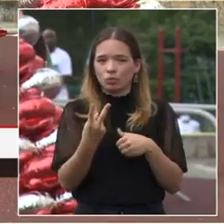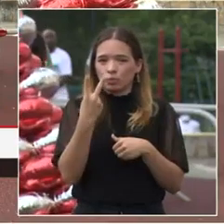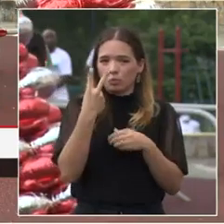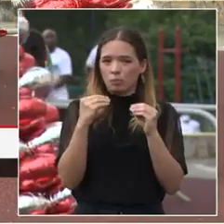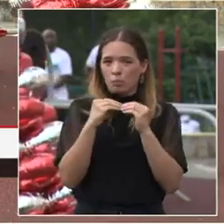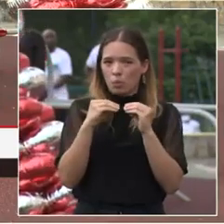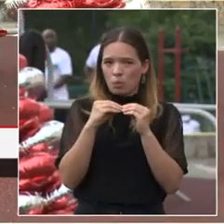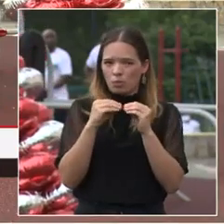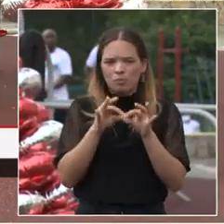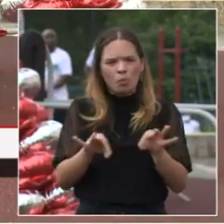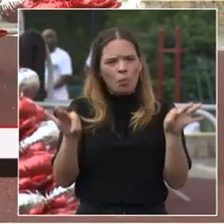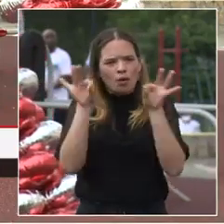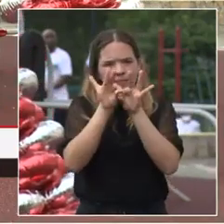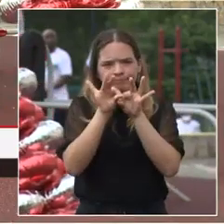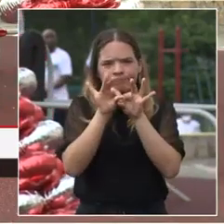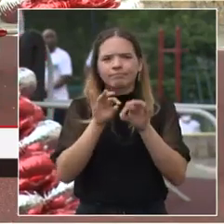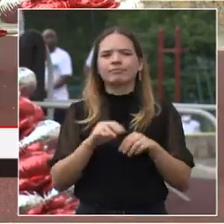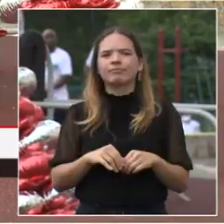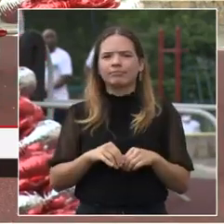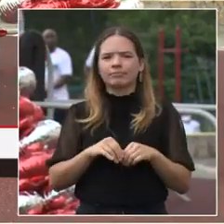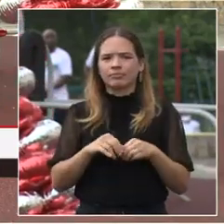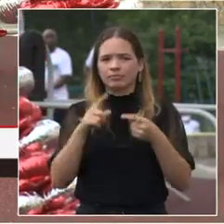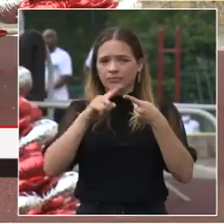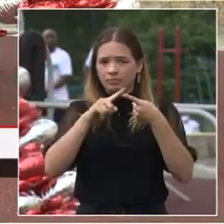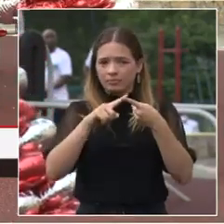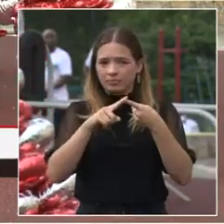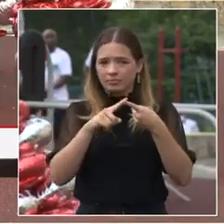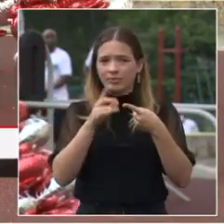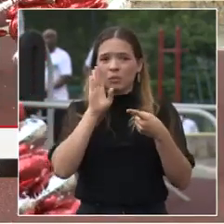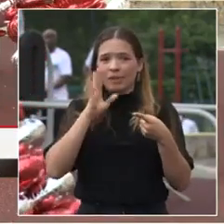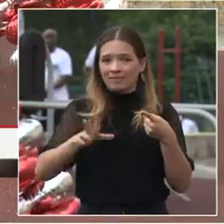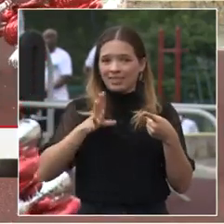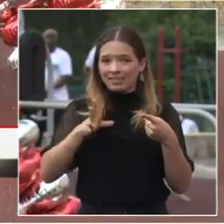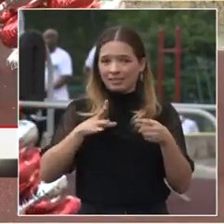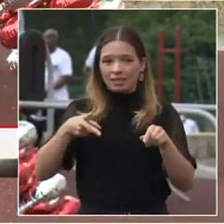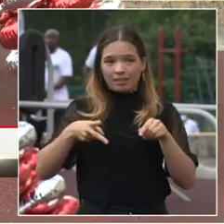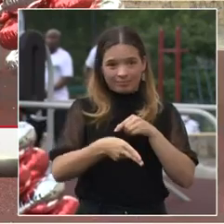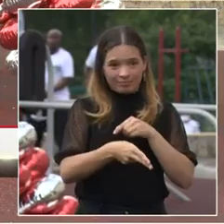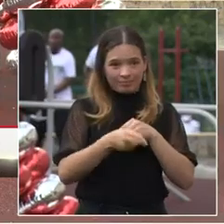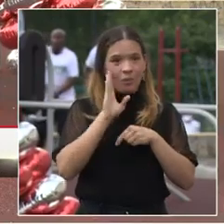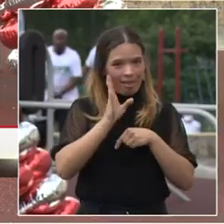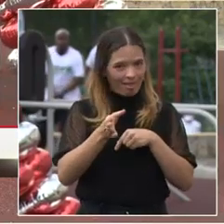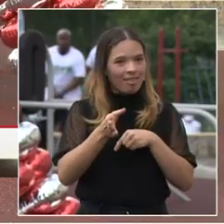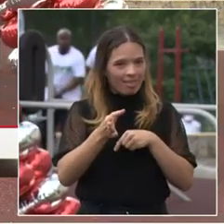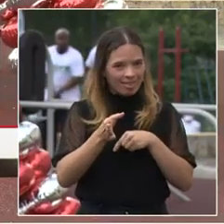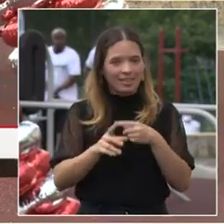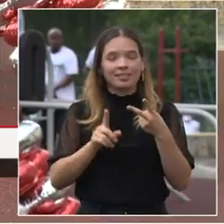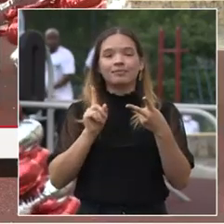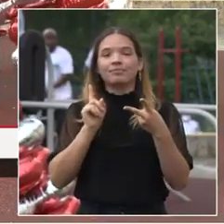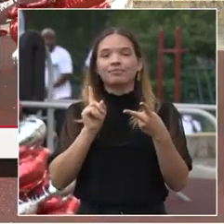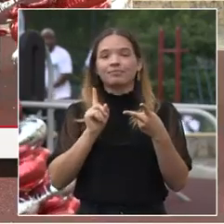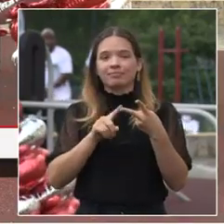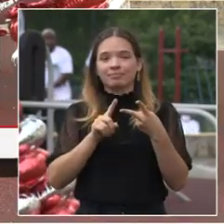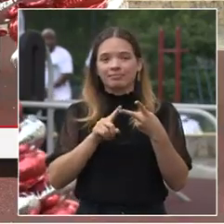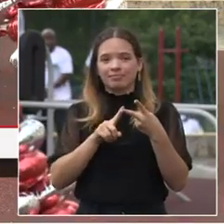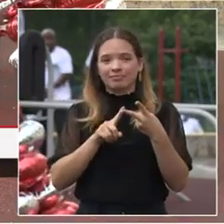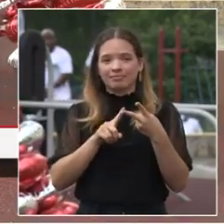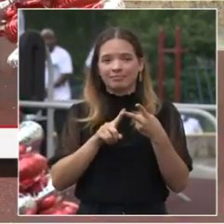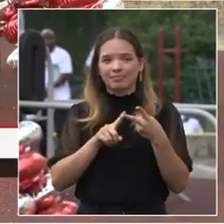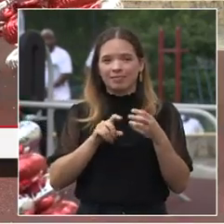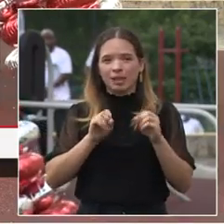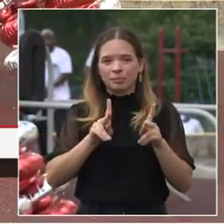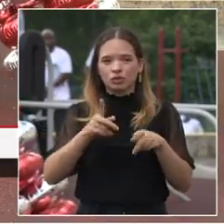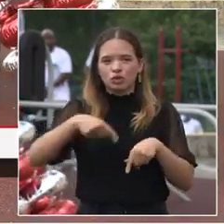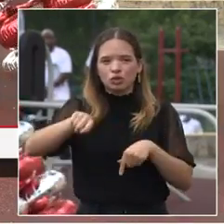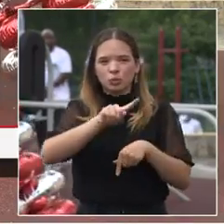agenda items. Number one, we're going to officially cut the ribbon, all right, on this new facility. The next is opportunity again where you all